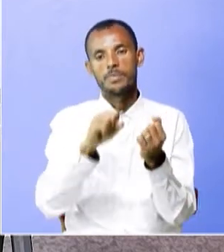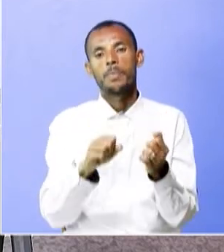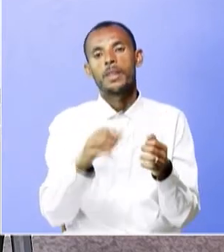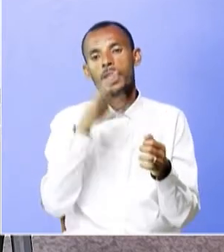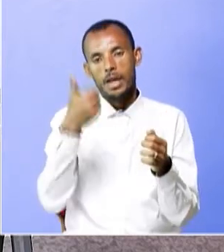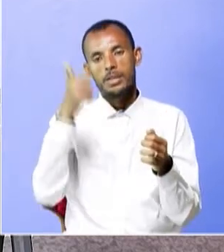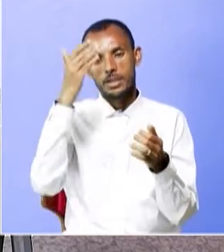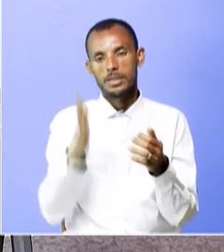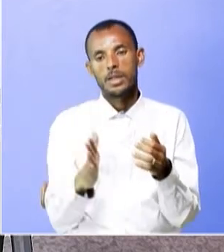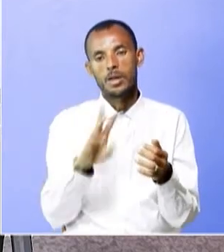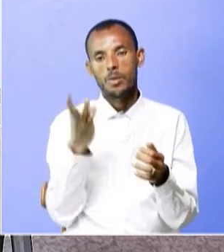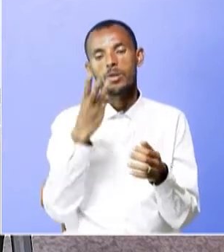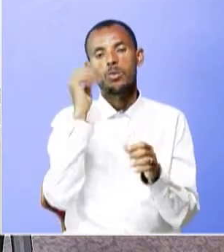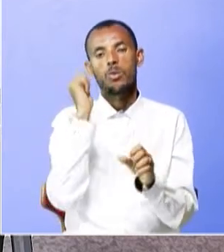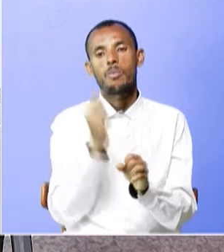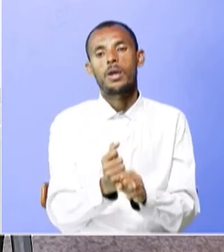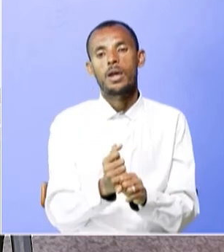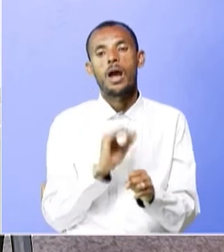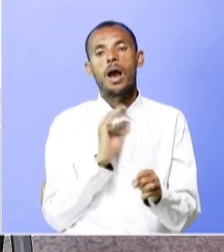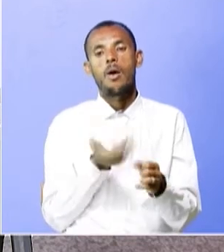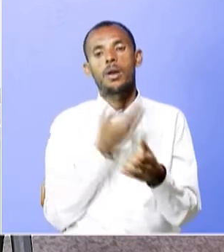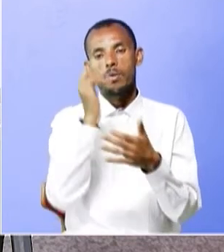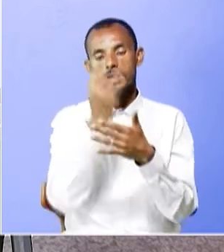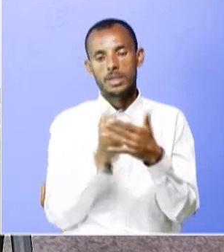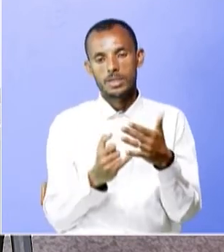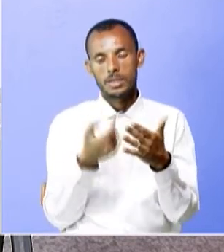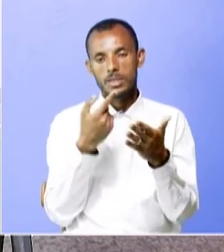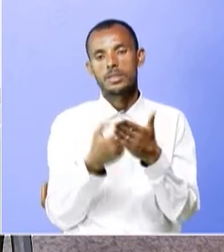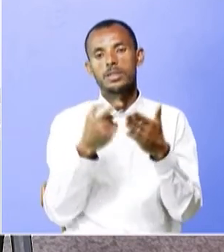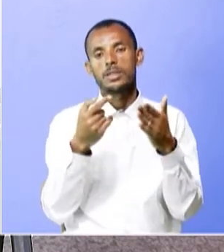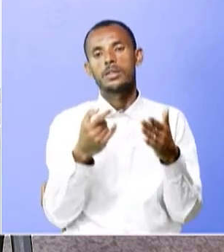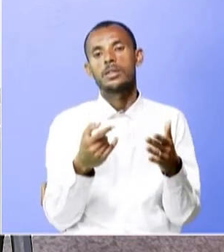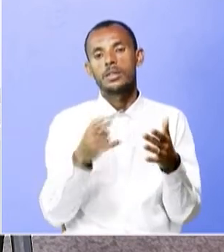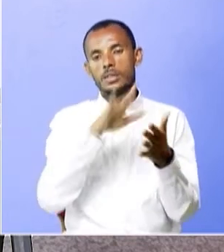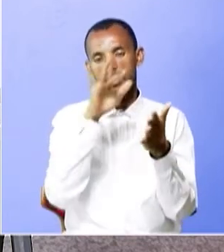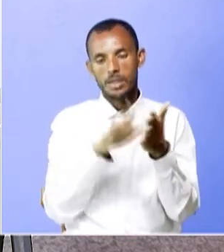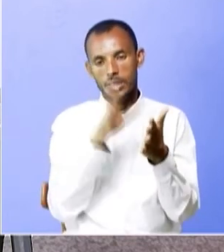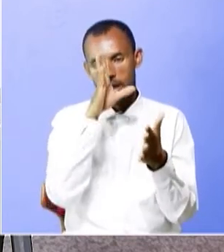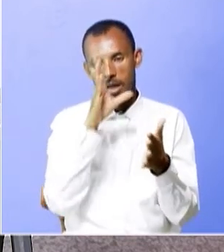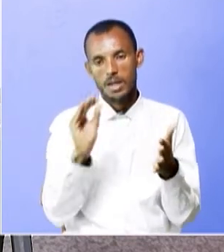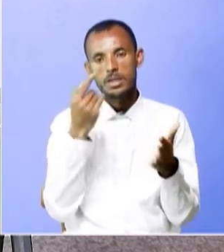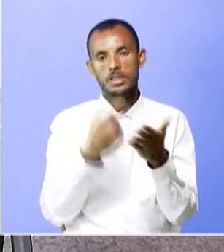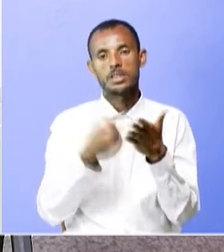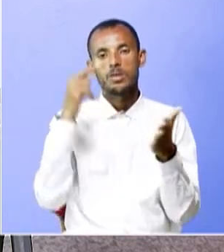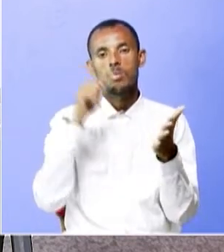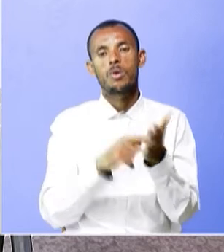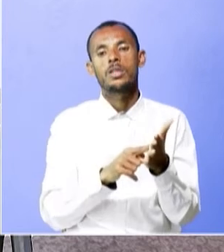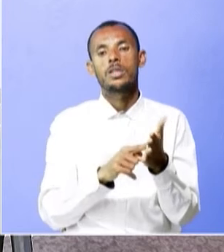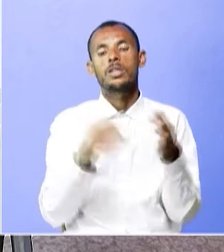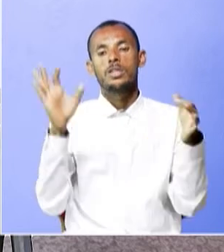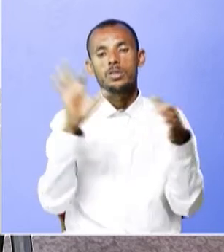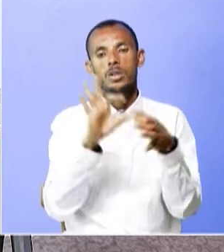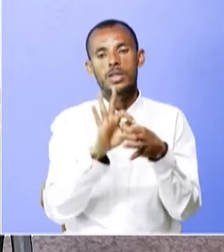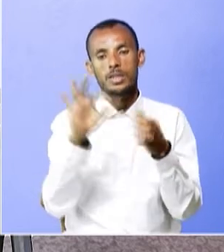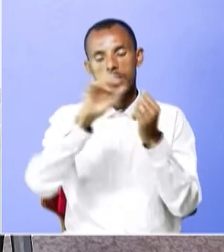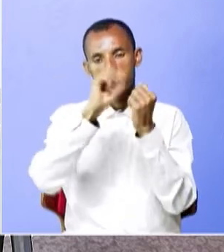side, we need to make our construction in such a way that the center and this point joins the